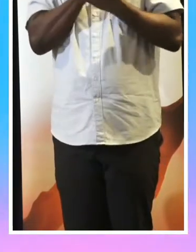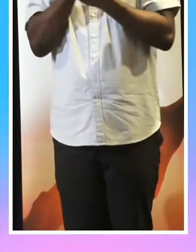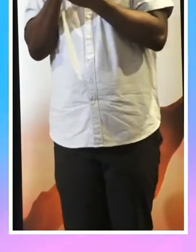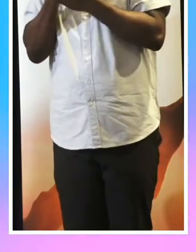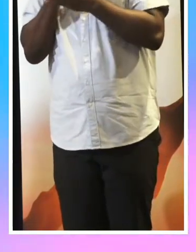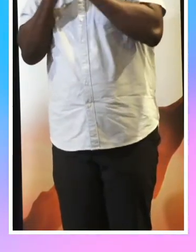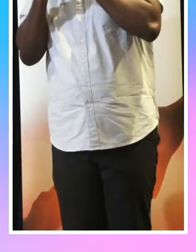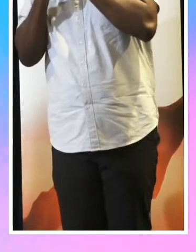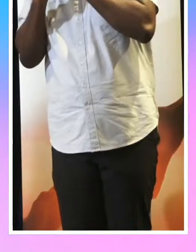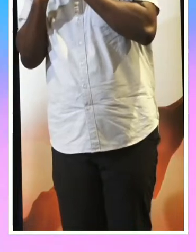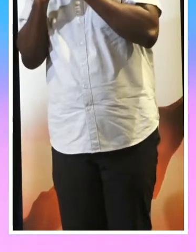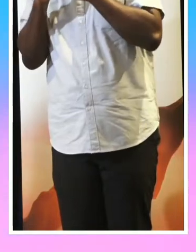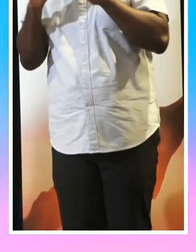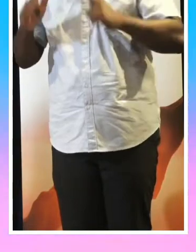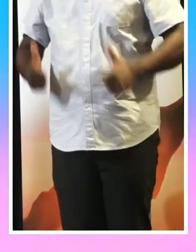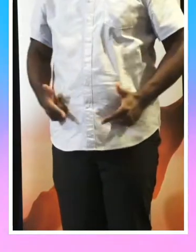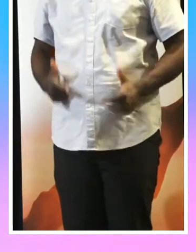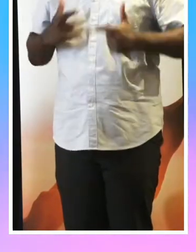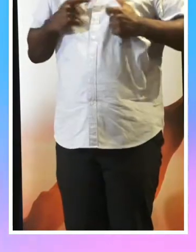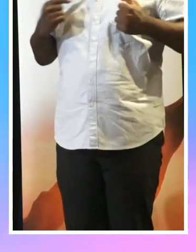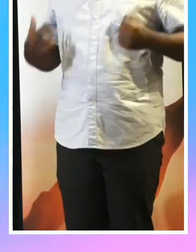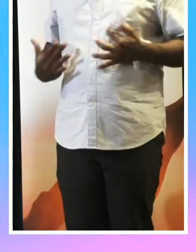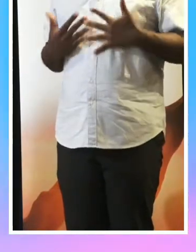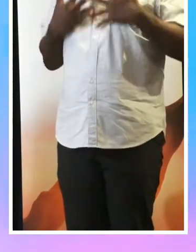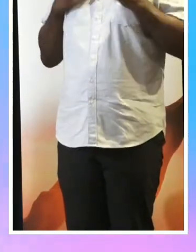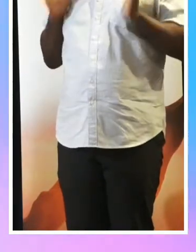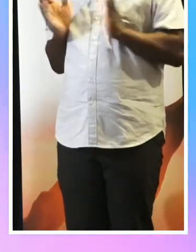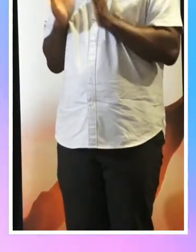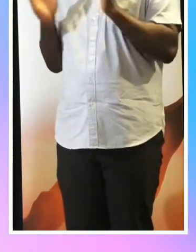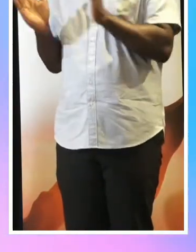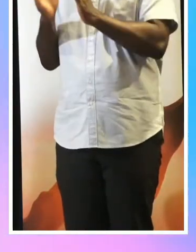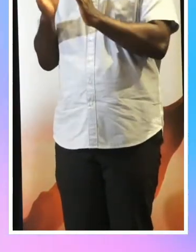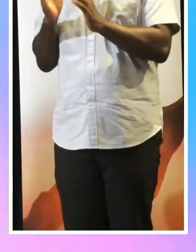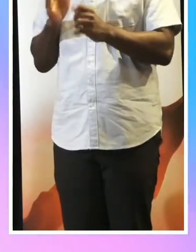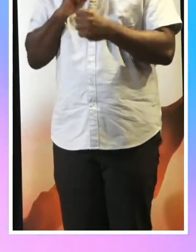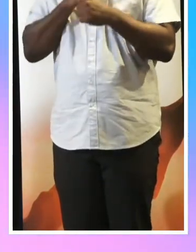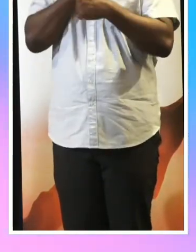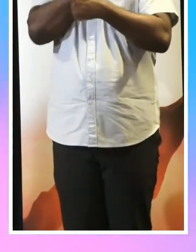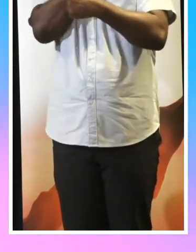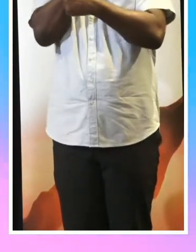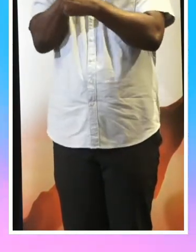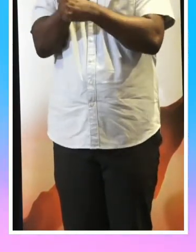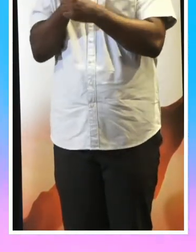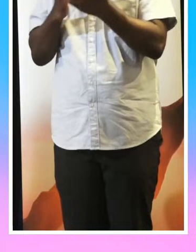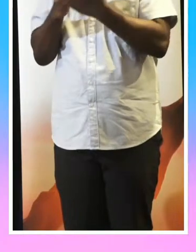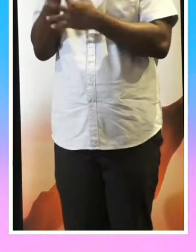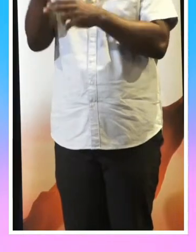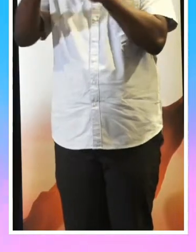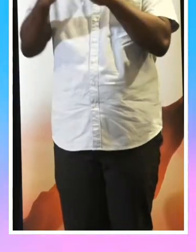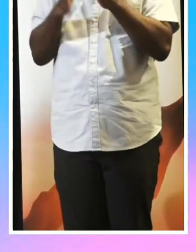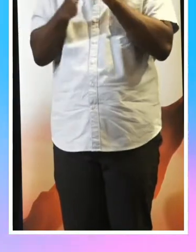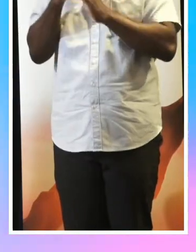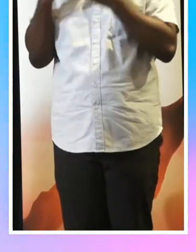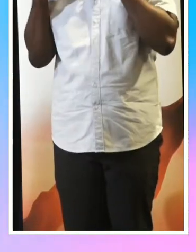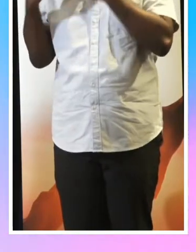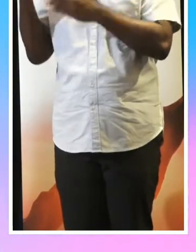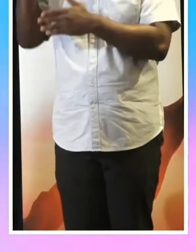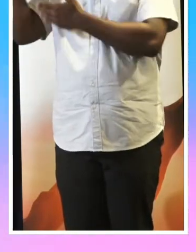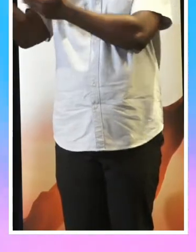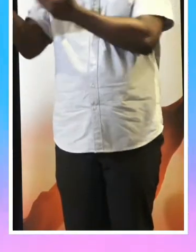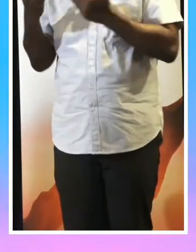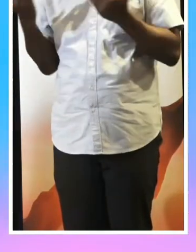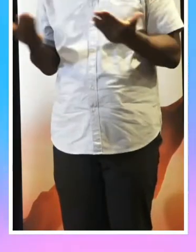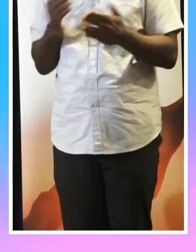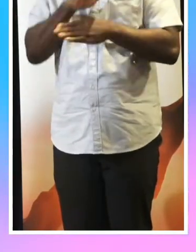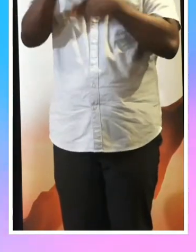enlightened, persons will be encouraged and empowered in the name of Jesus. Father God, we thank you for bringing us here, and Father God, those persons